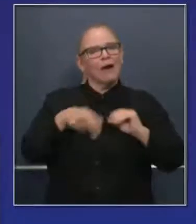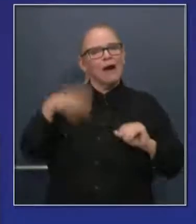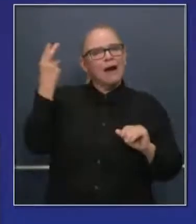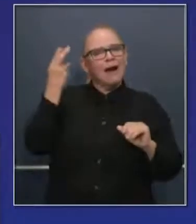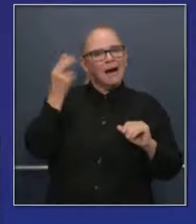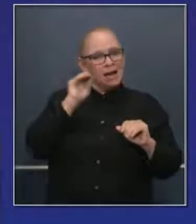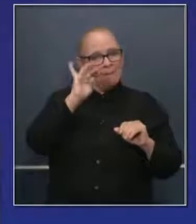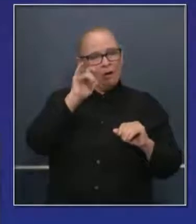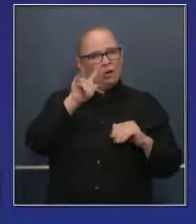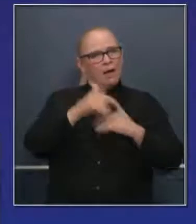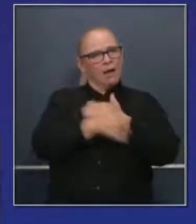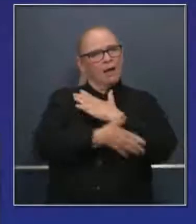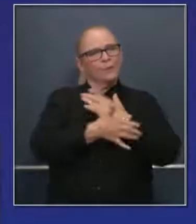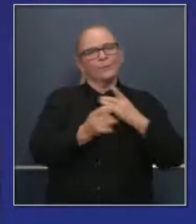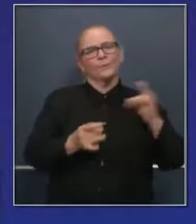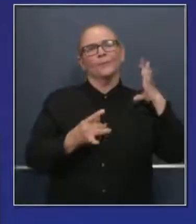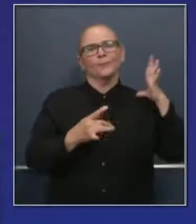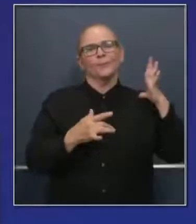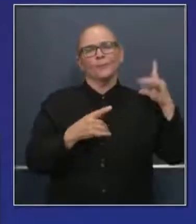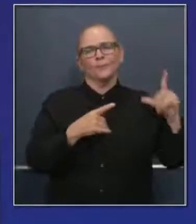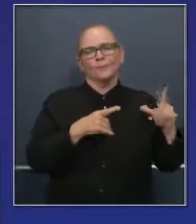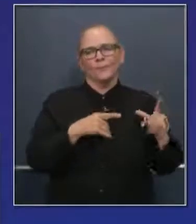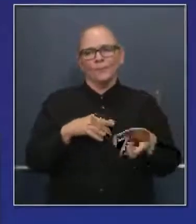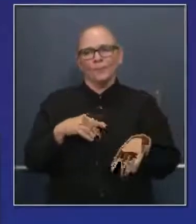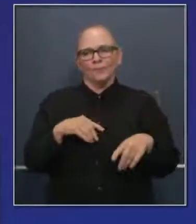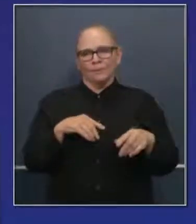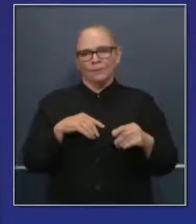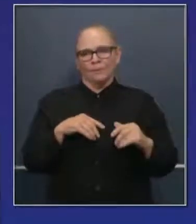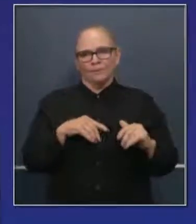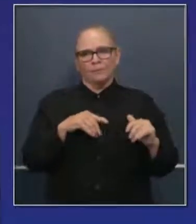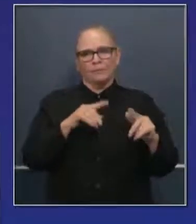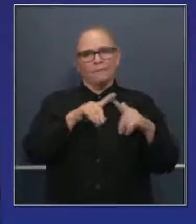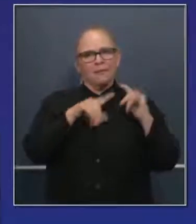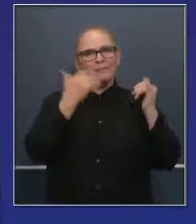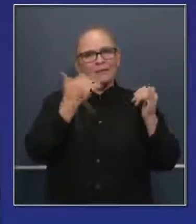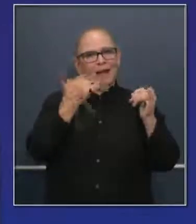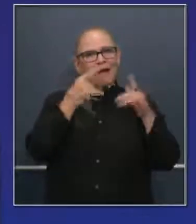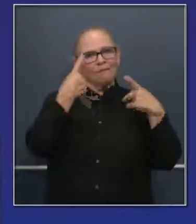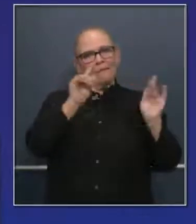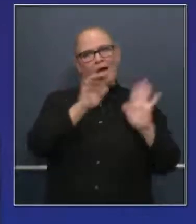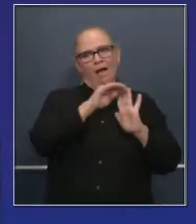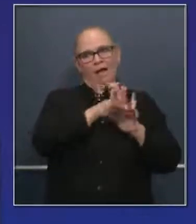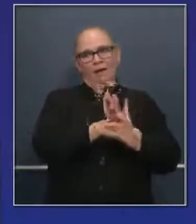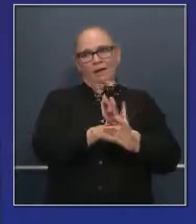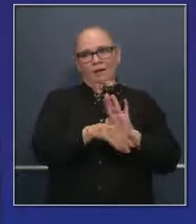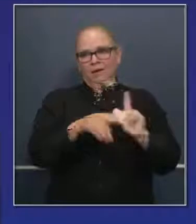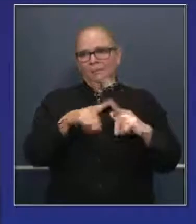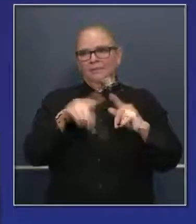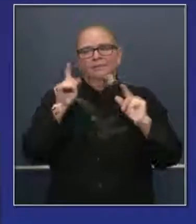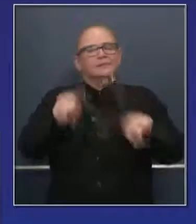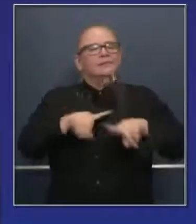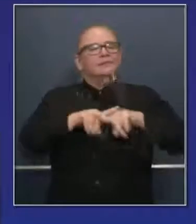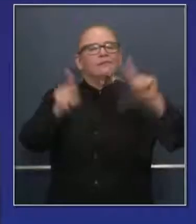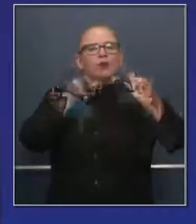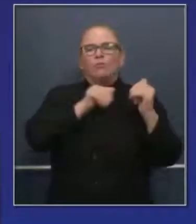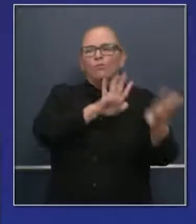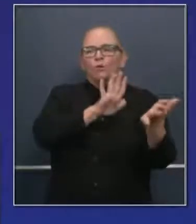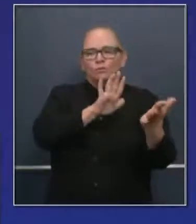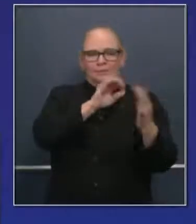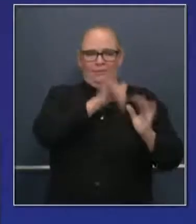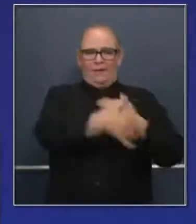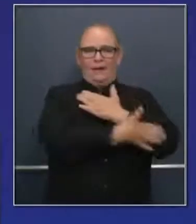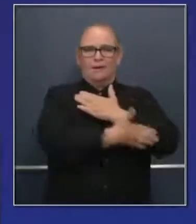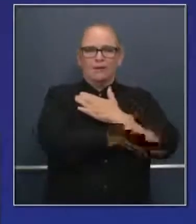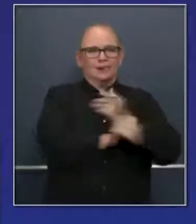itself as a spike in cases in Imperial County. It required a new approach, new strategies, and